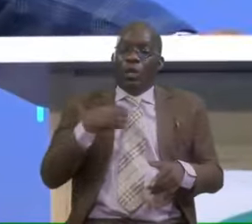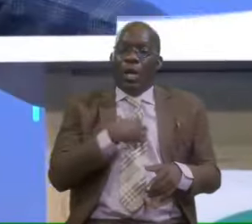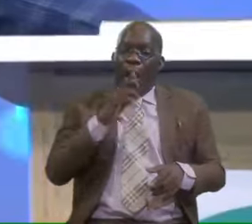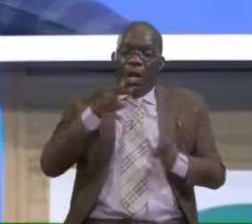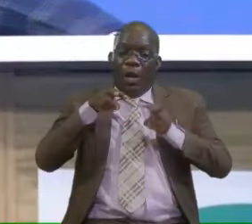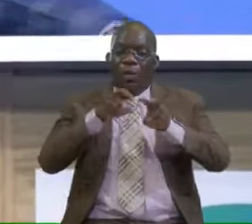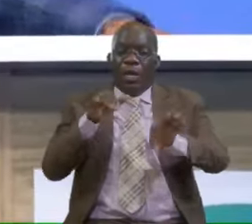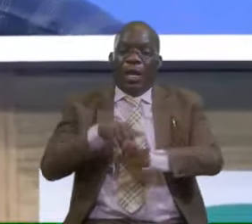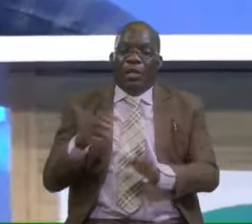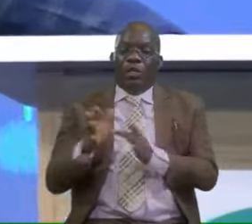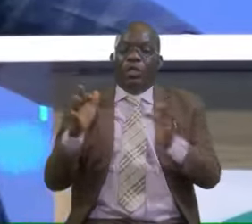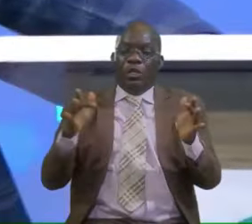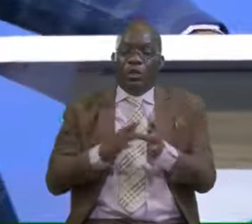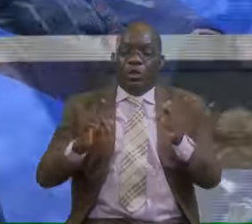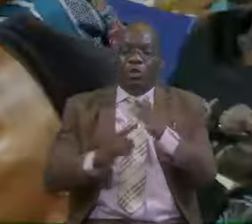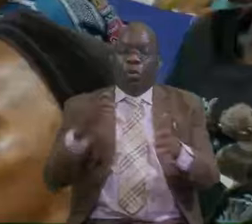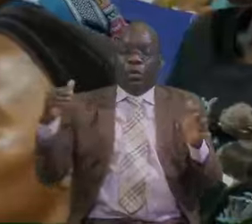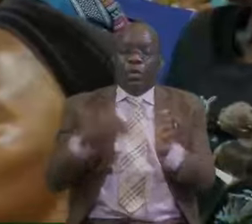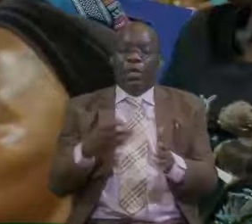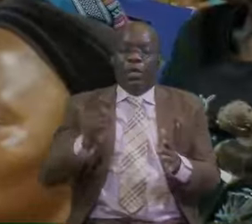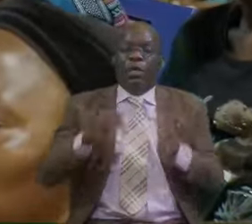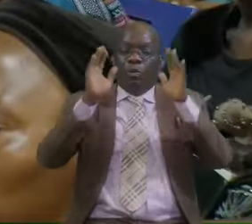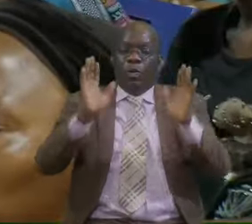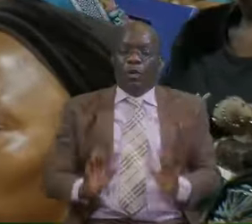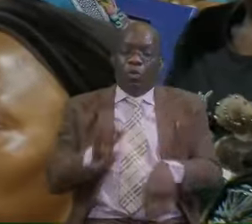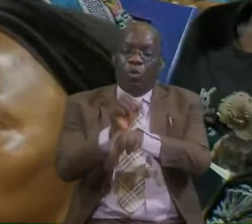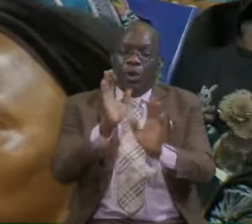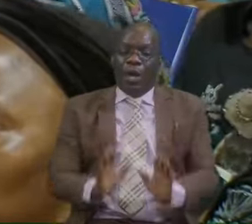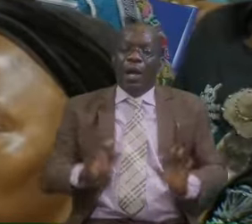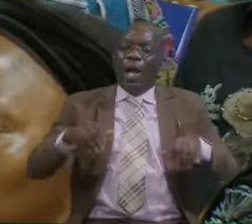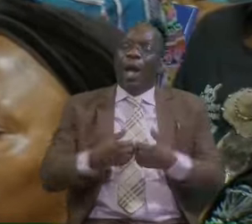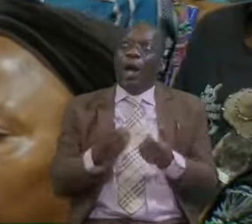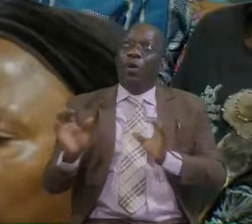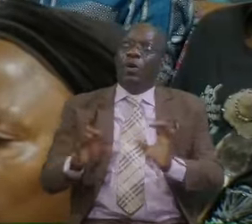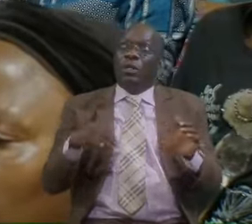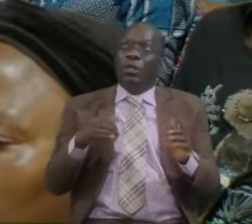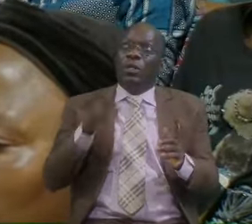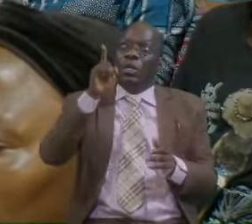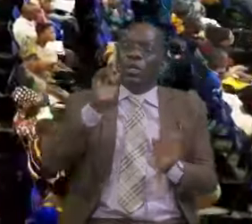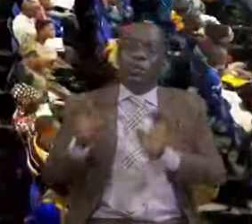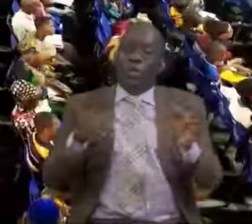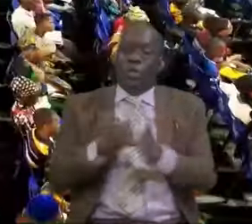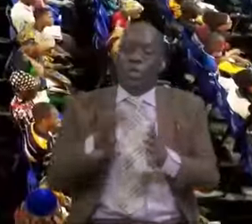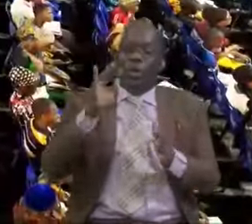again, the miracle worker. How does he work the miracle? By the